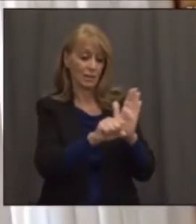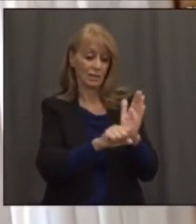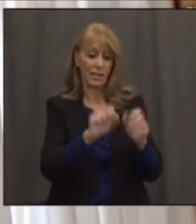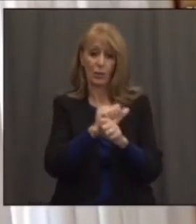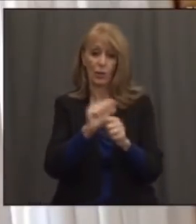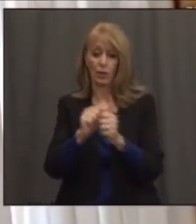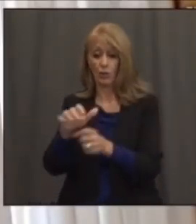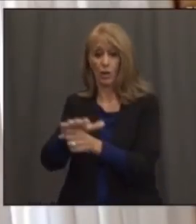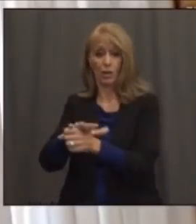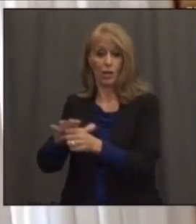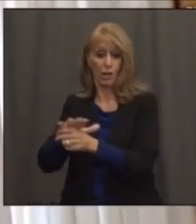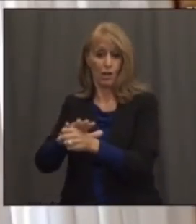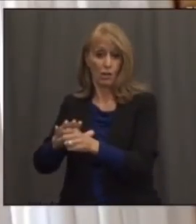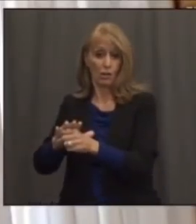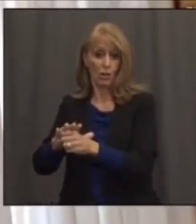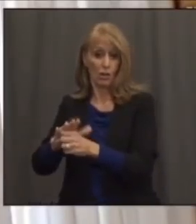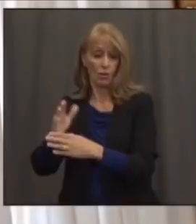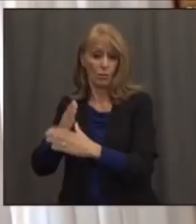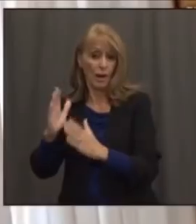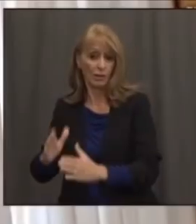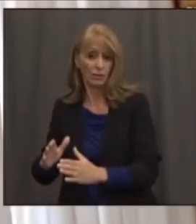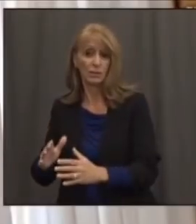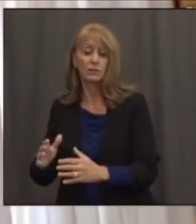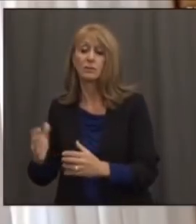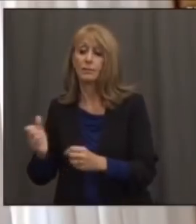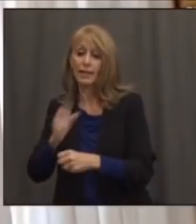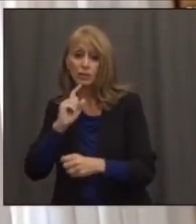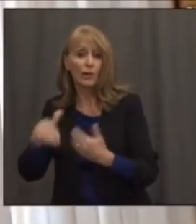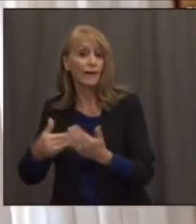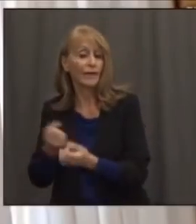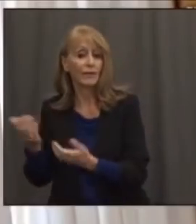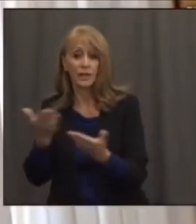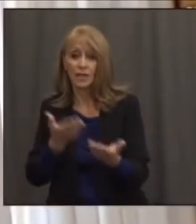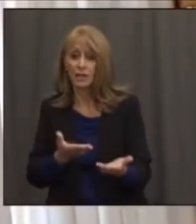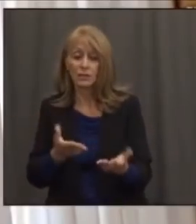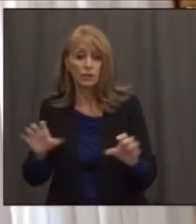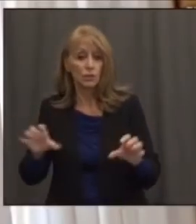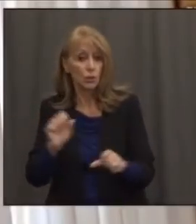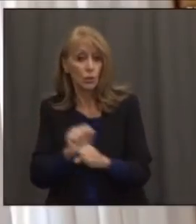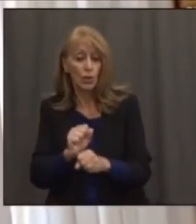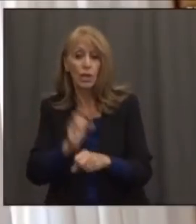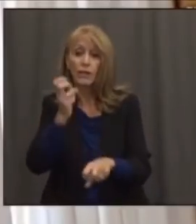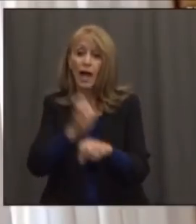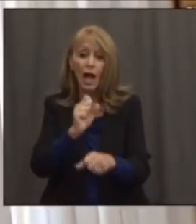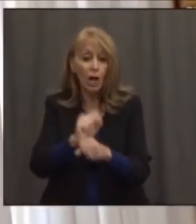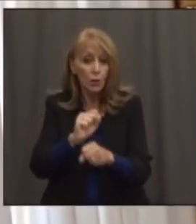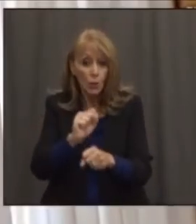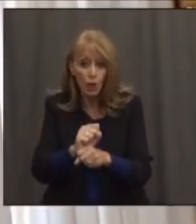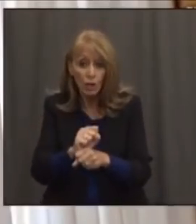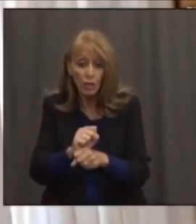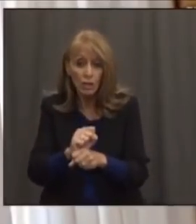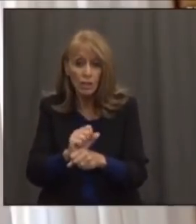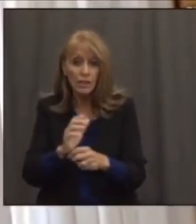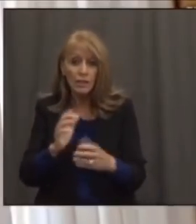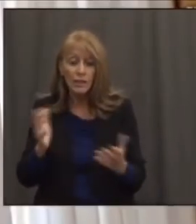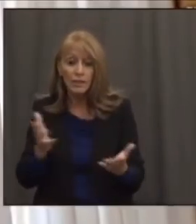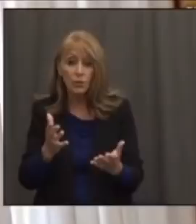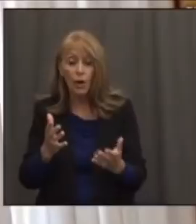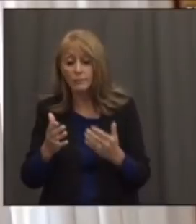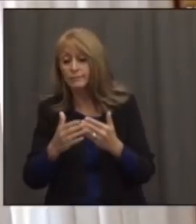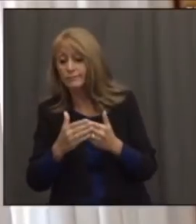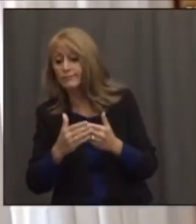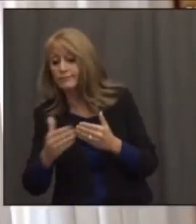local partners, bringing the resources to bear to do the work, the hard work, as Dr. Gottlieb mentioned, that's in front of us at this